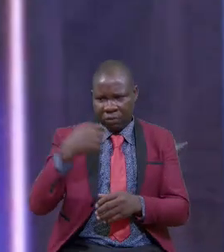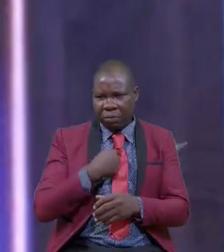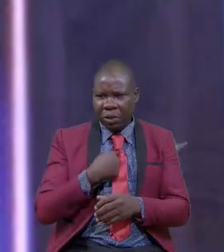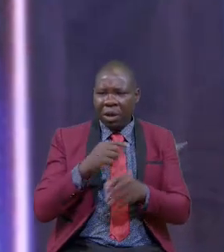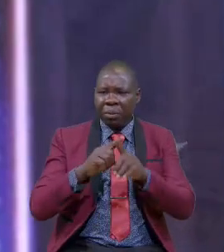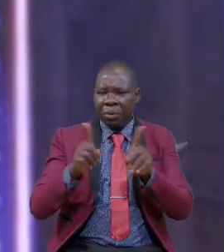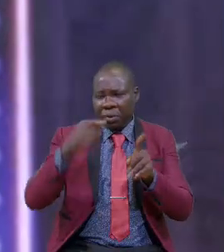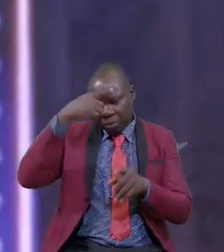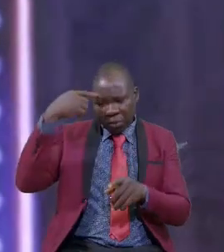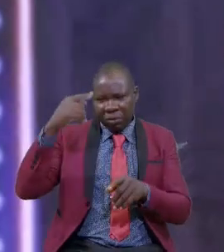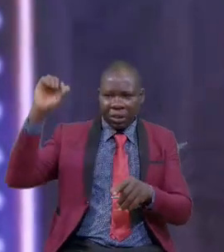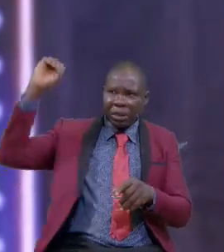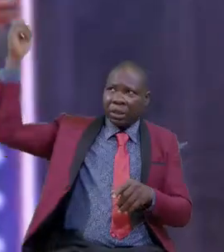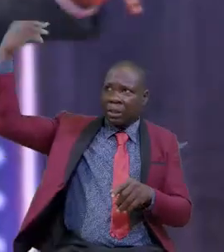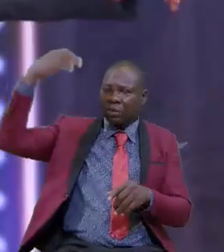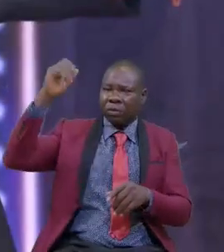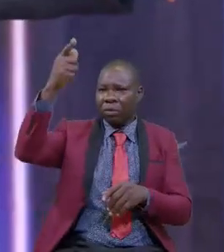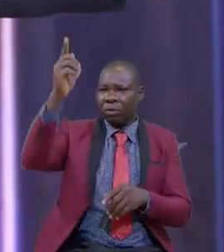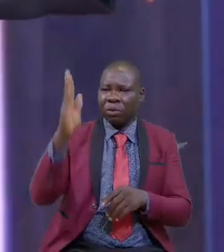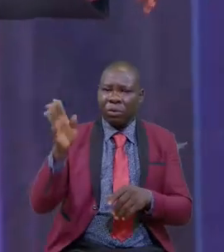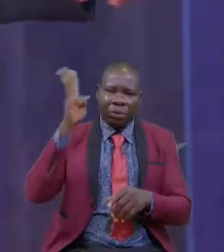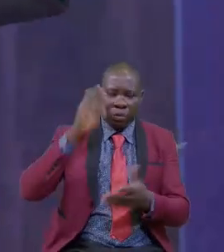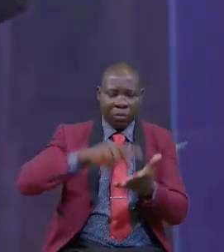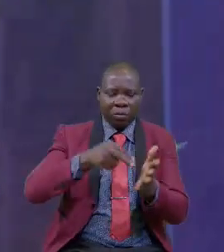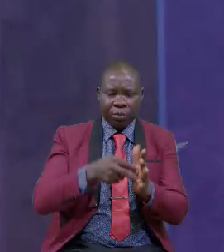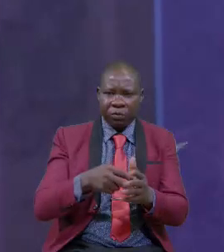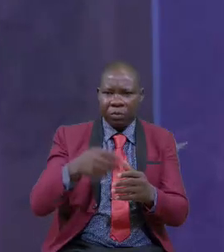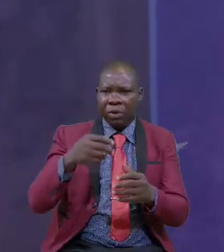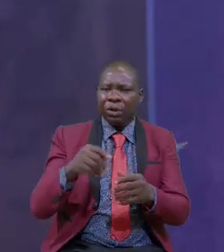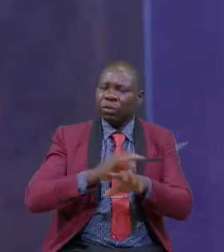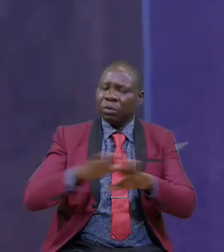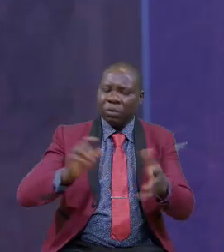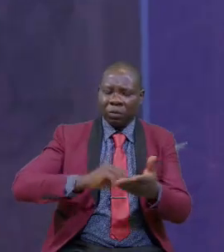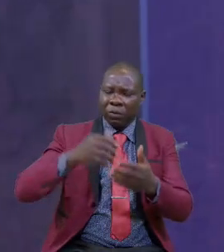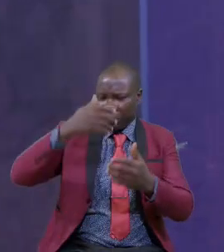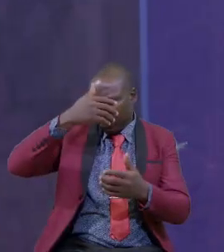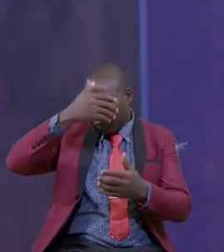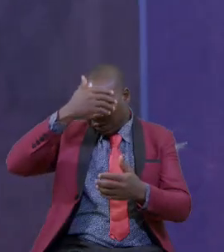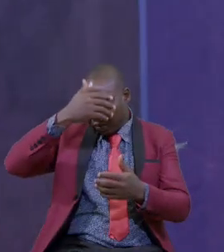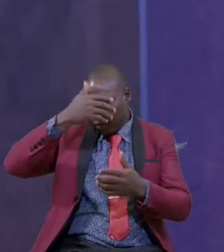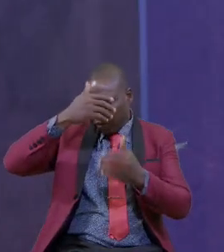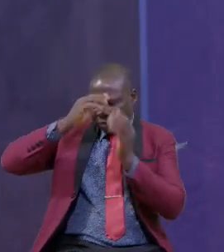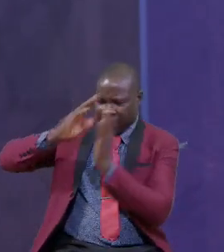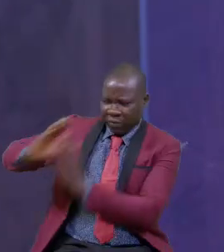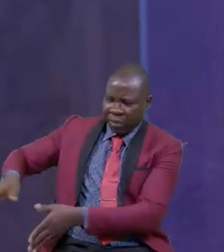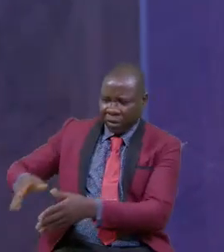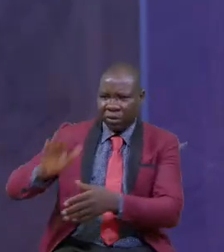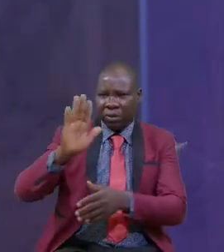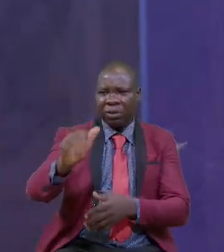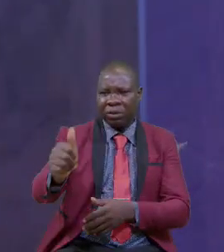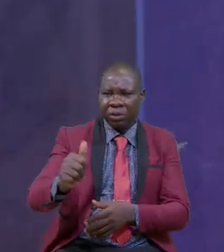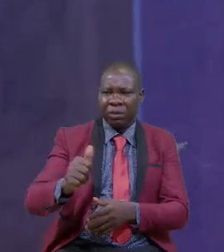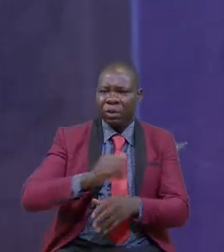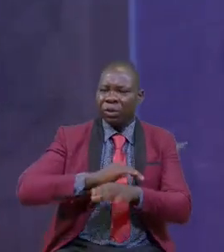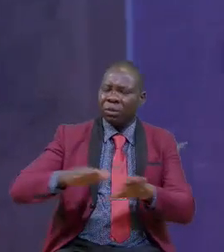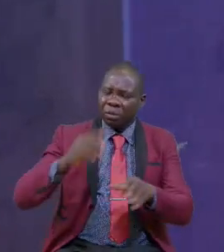up yourself. Don't try it up yourself. That what he has done in me, he will do in